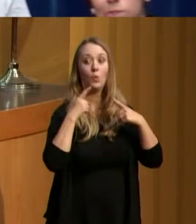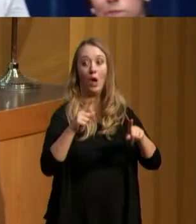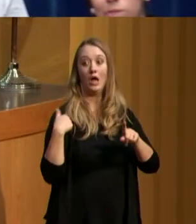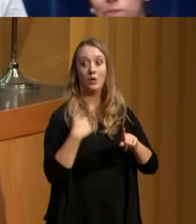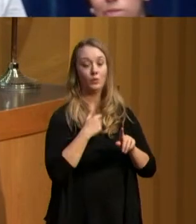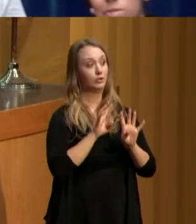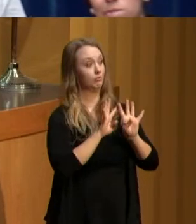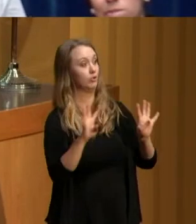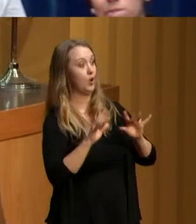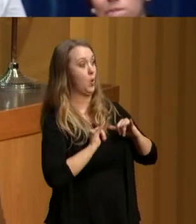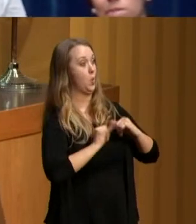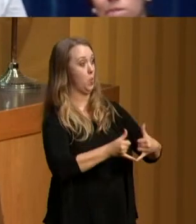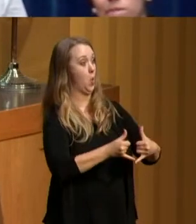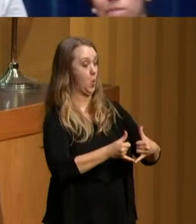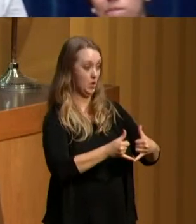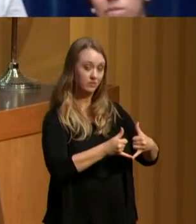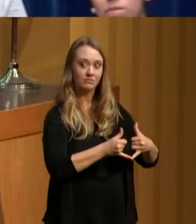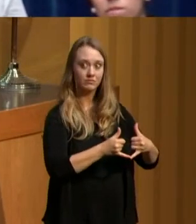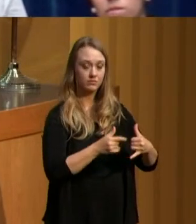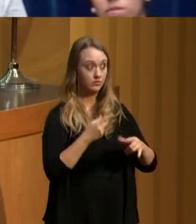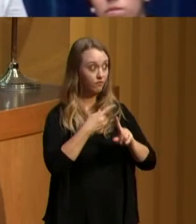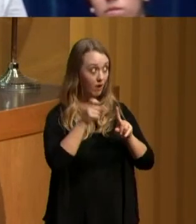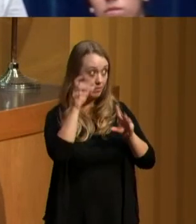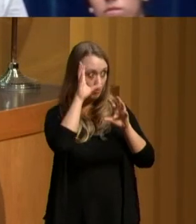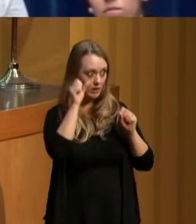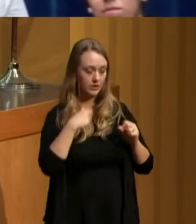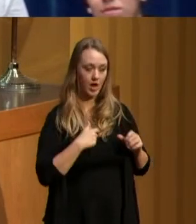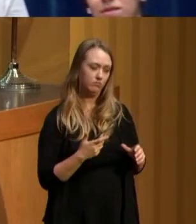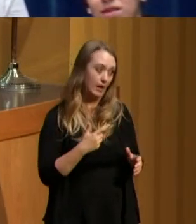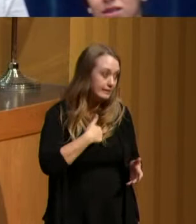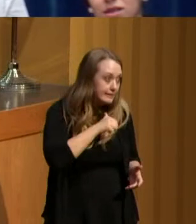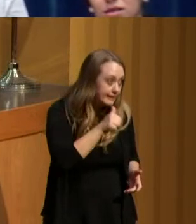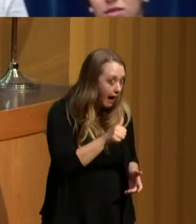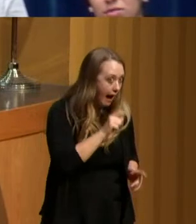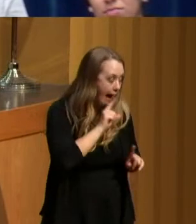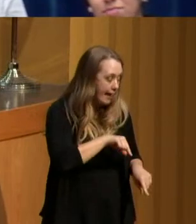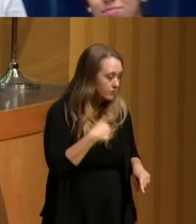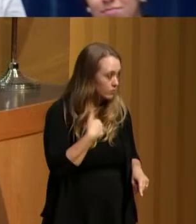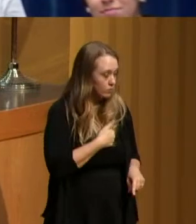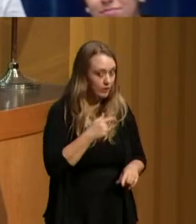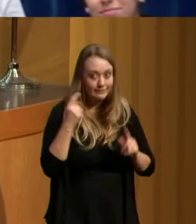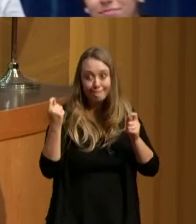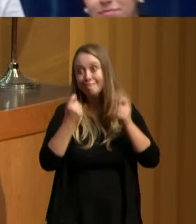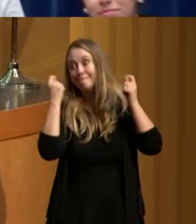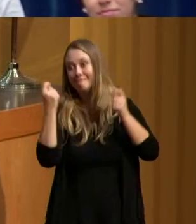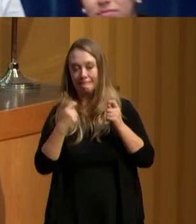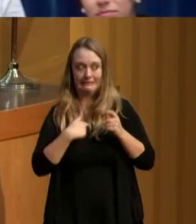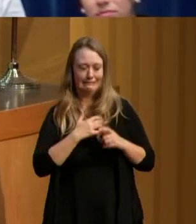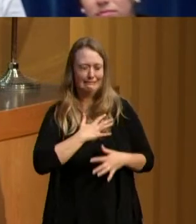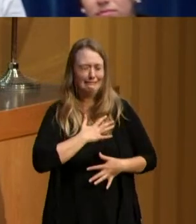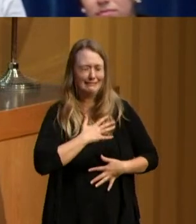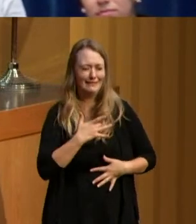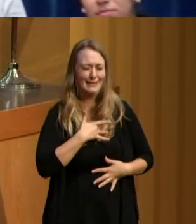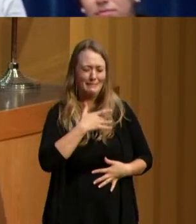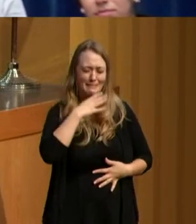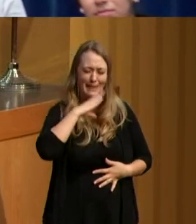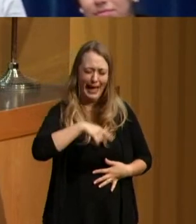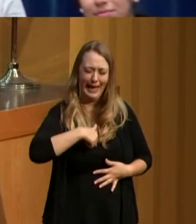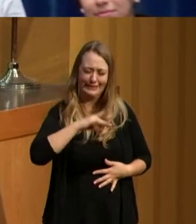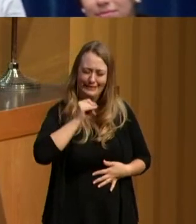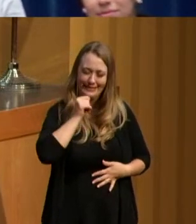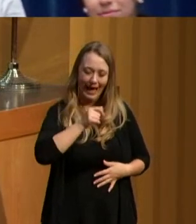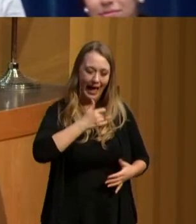ceremony. It was from the president. I did not answer it. We were celebrating, and I felt so bad that I did not answer a phone